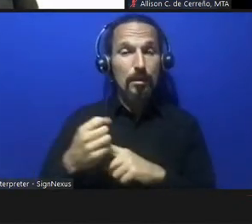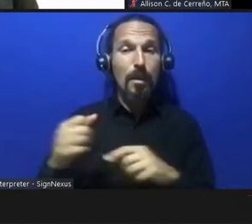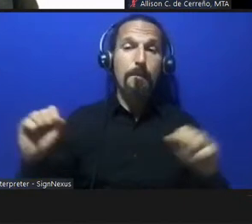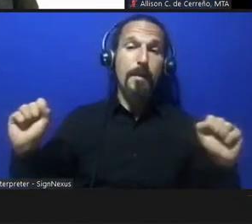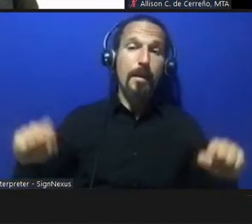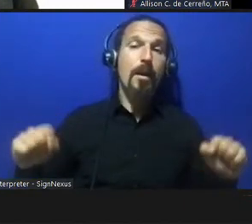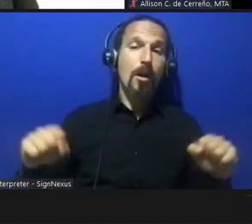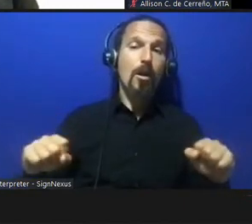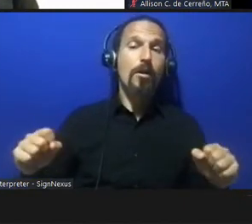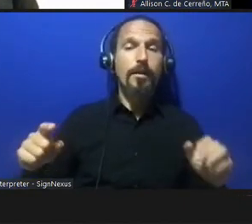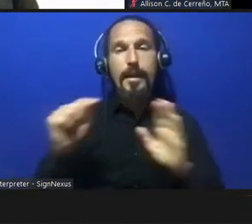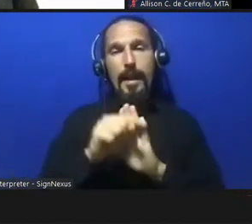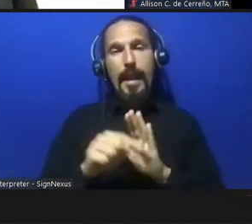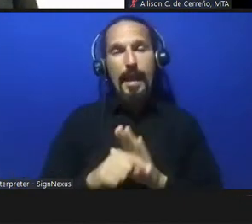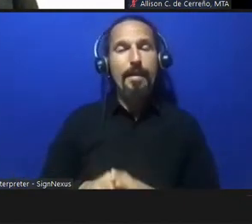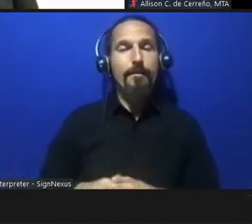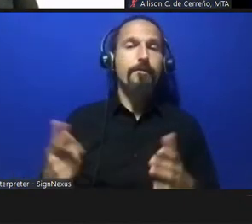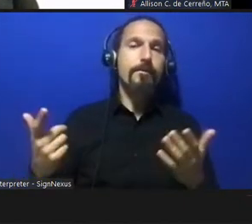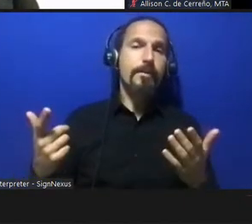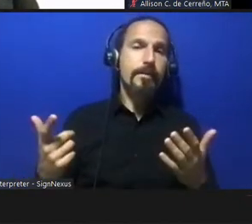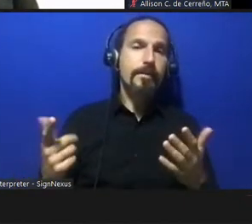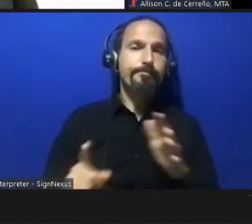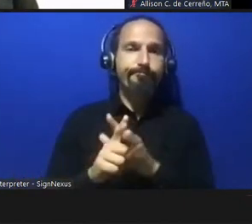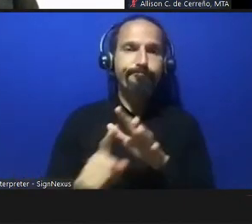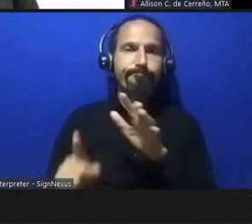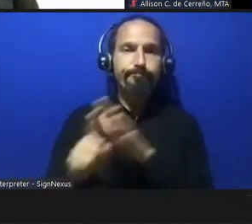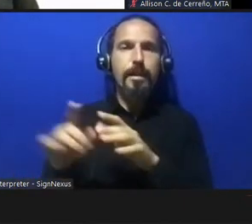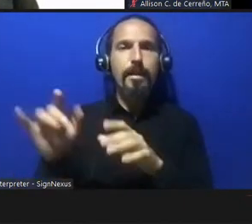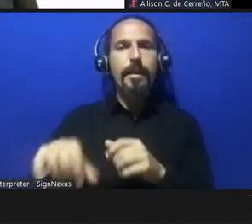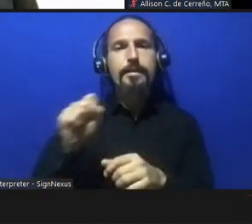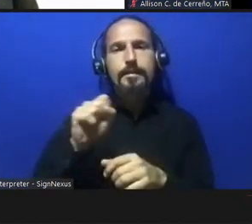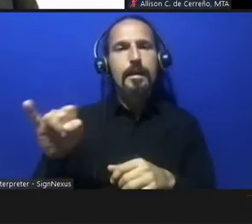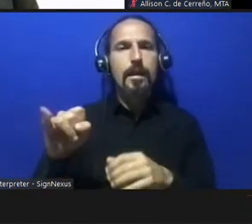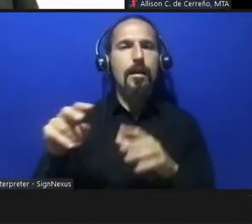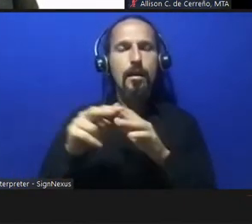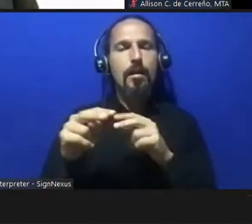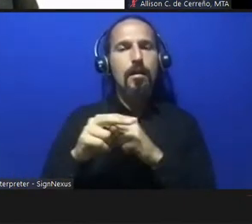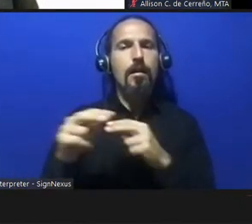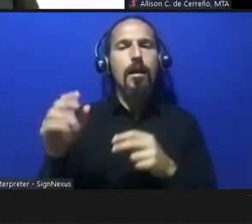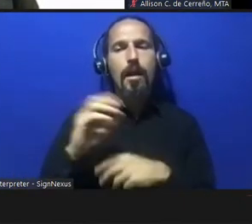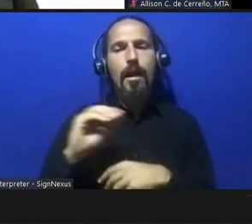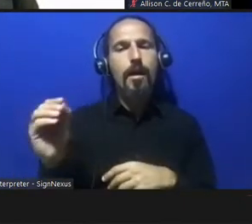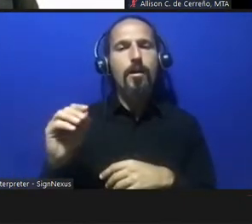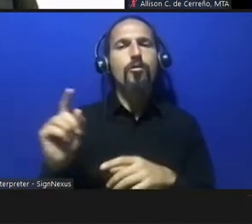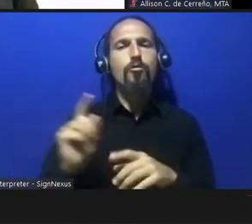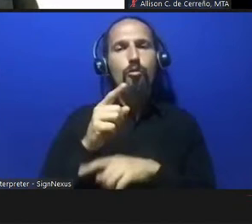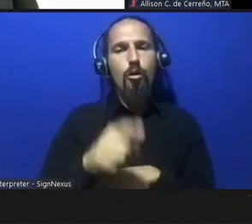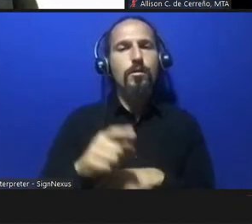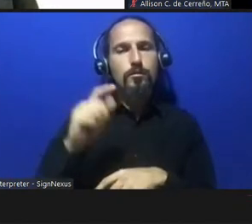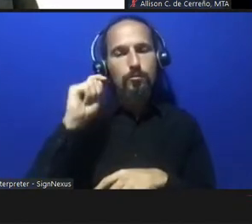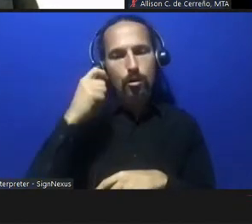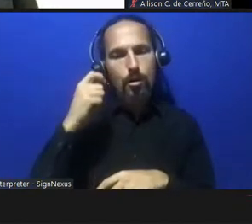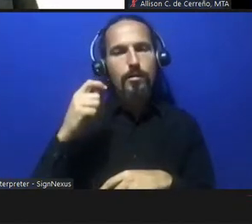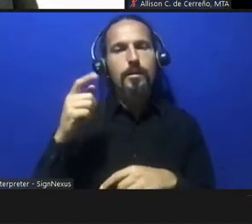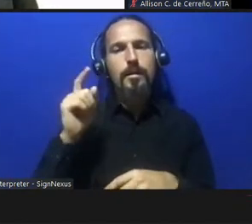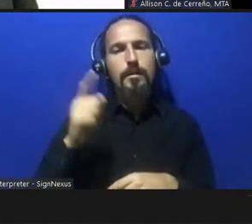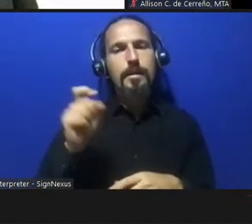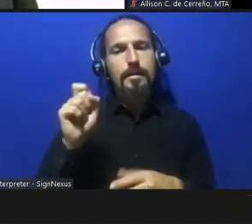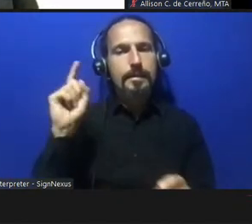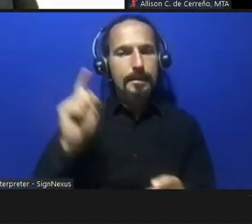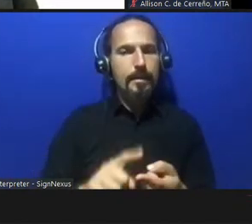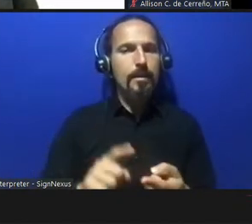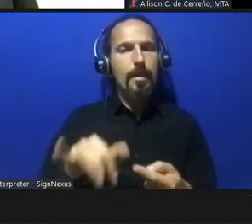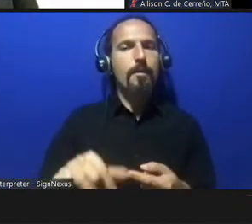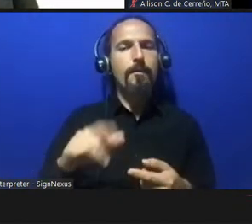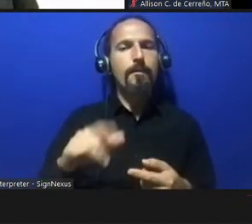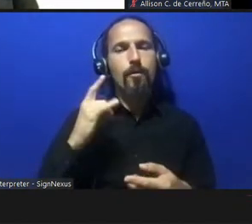adverse impacts turn up along the staten island expressway and cross bronx the mta will need to mitigate these impacts as it creates